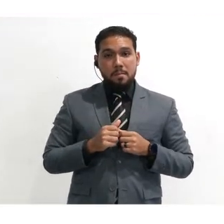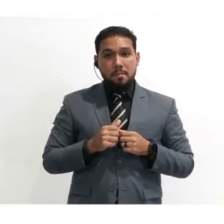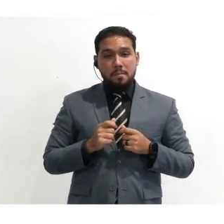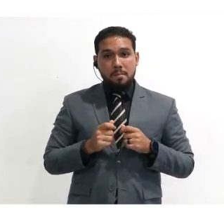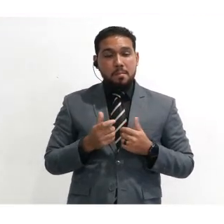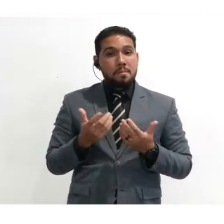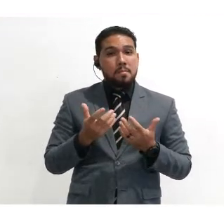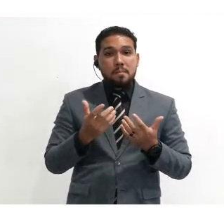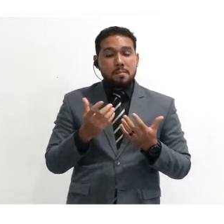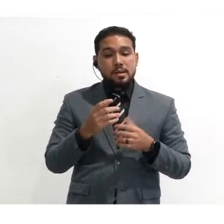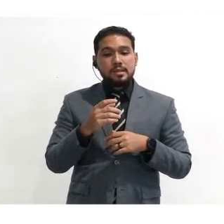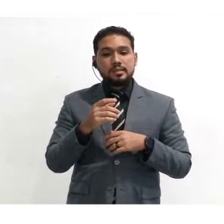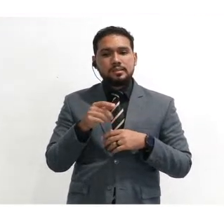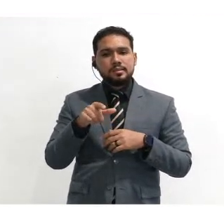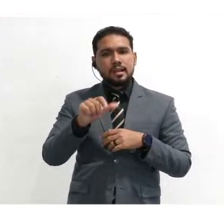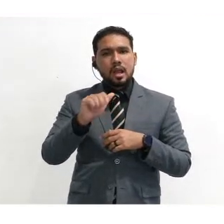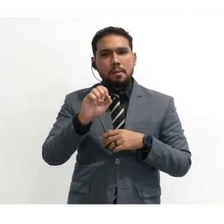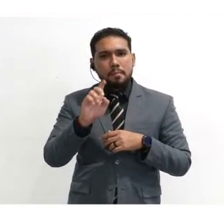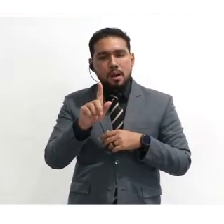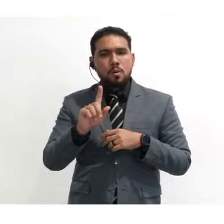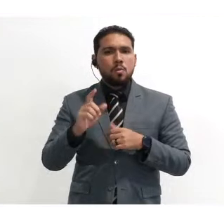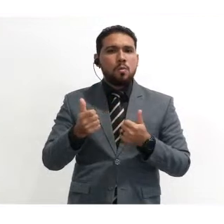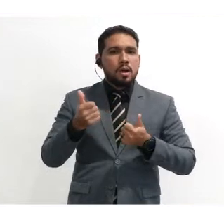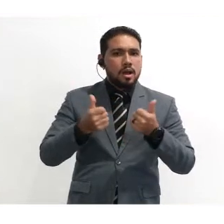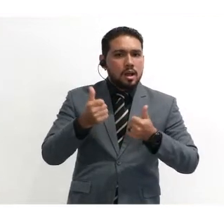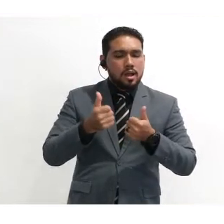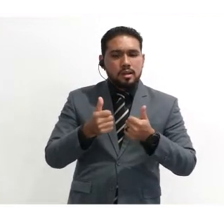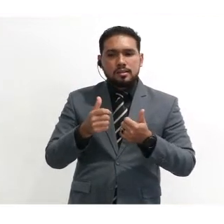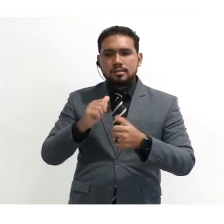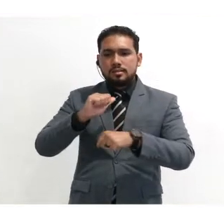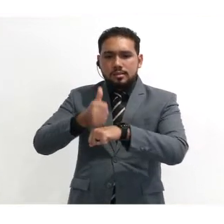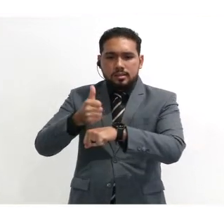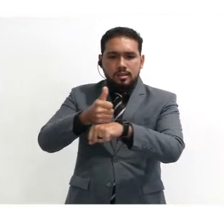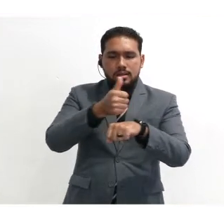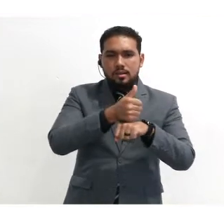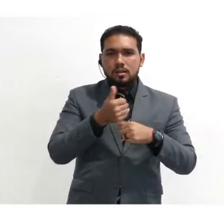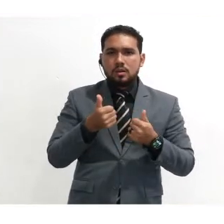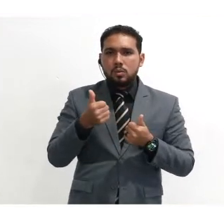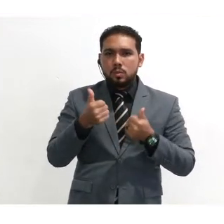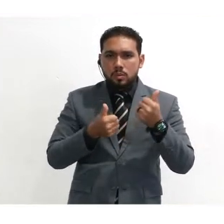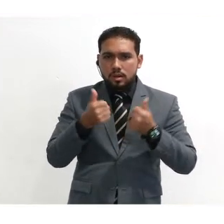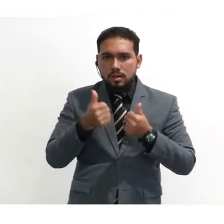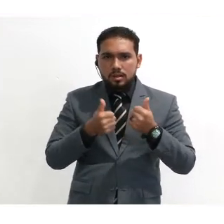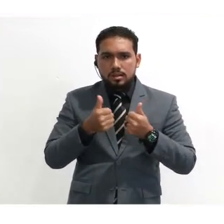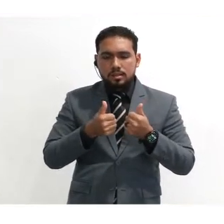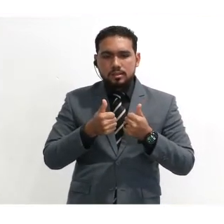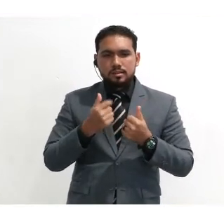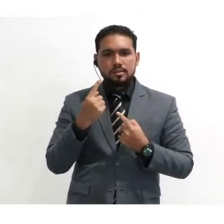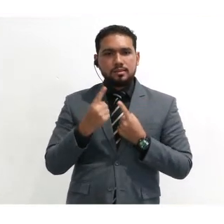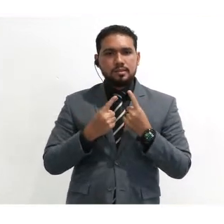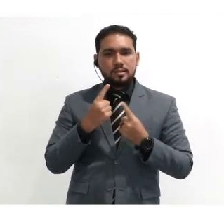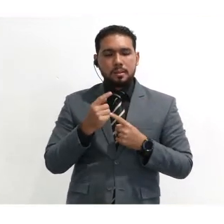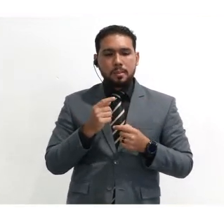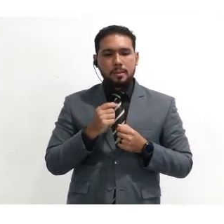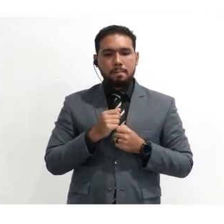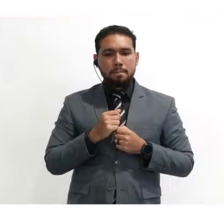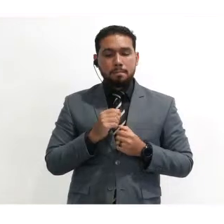you institute? And I will say that, like, if you look at U.S. universities, a lot of times they want to put